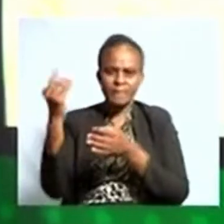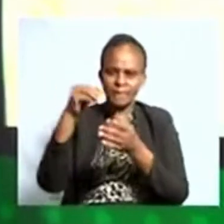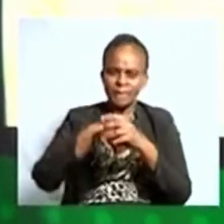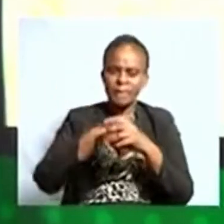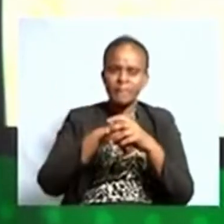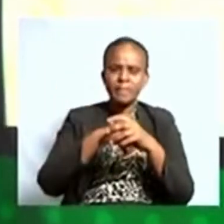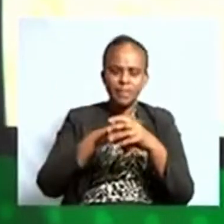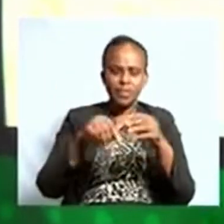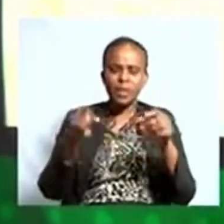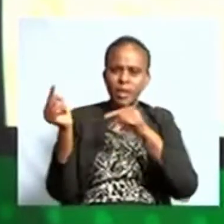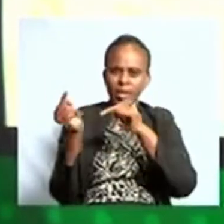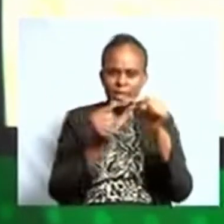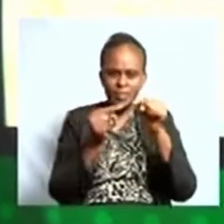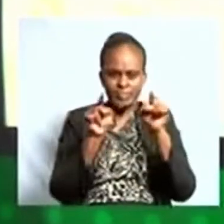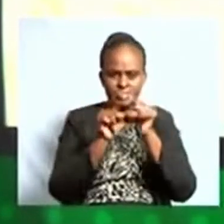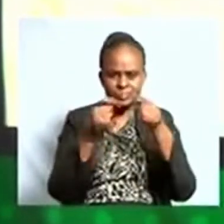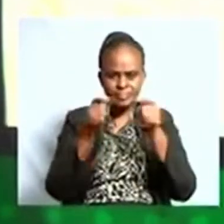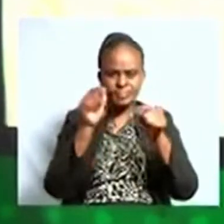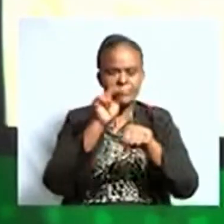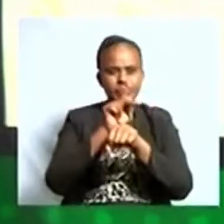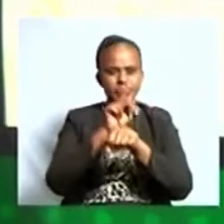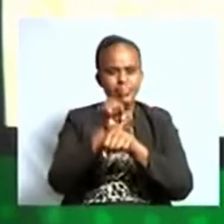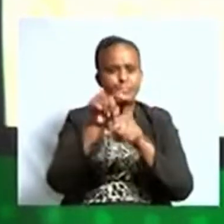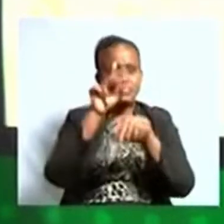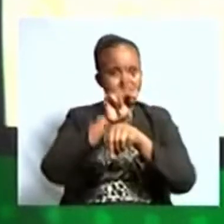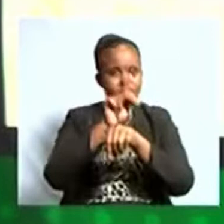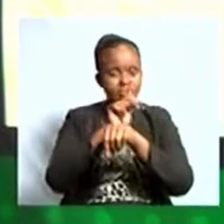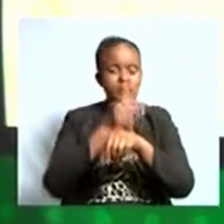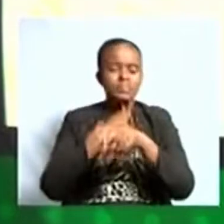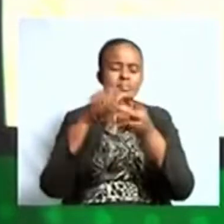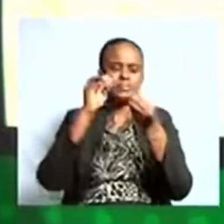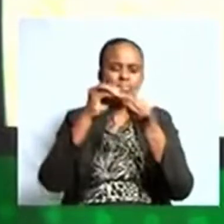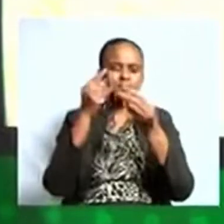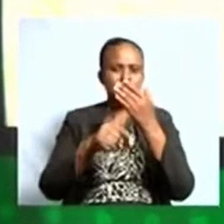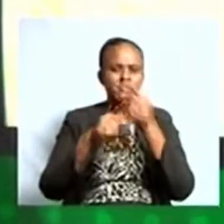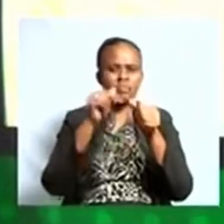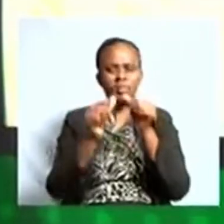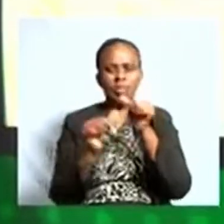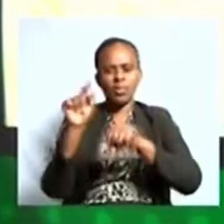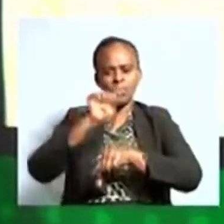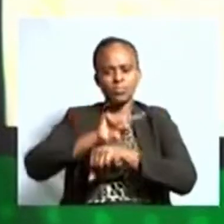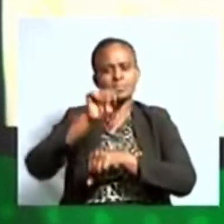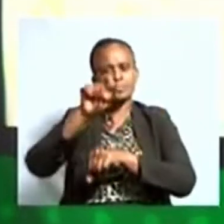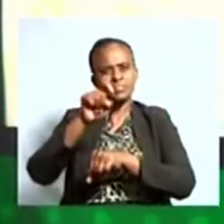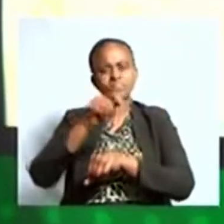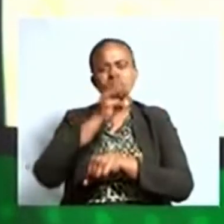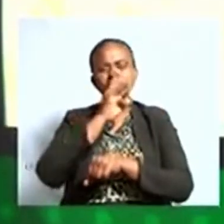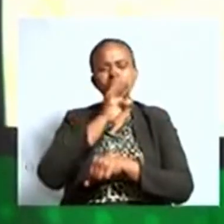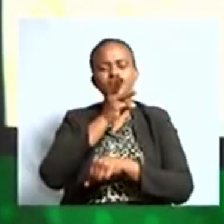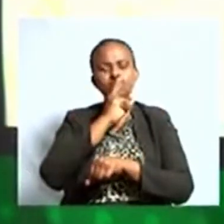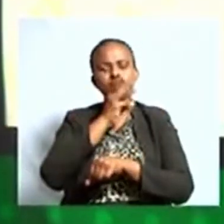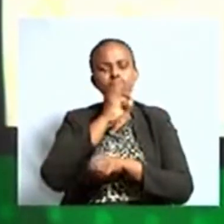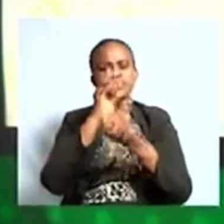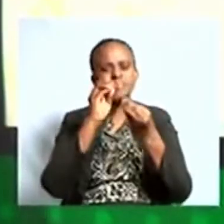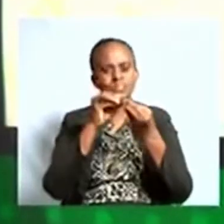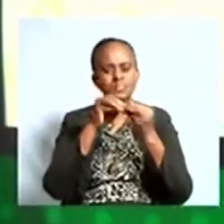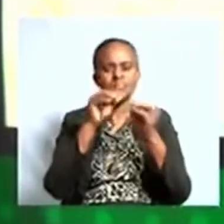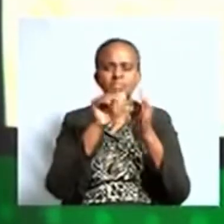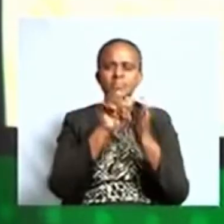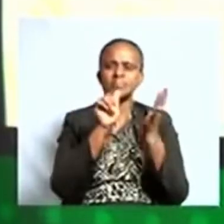commissioned that project. This project has added to the daily demand of water in Lusaka